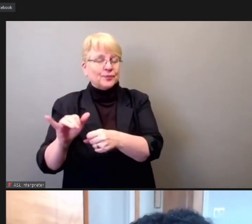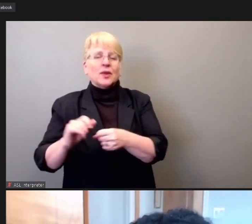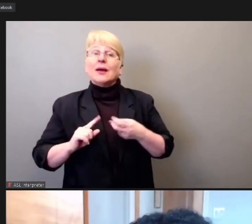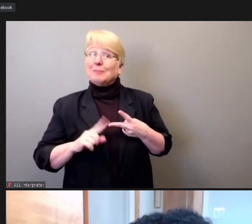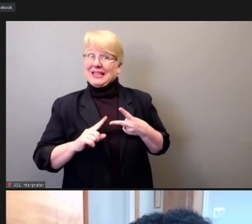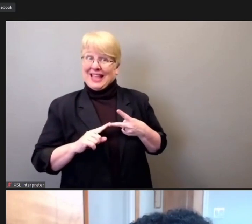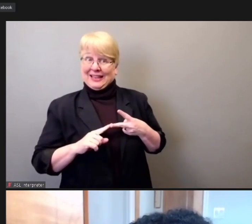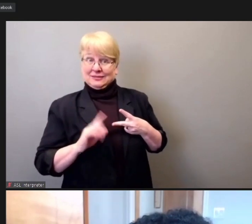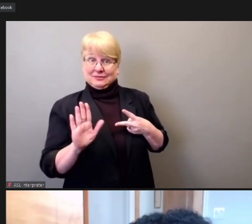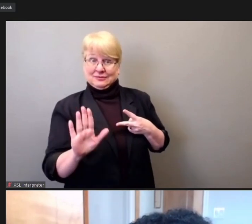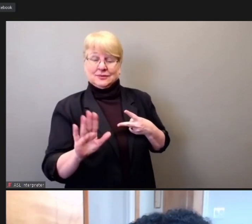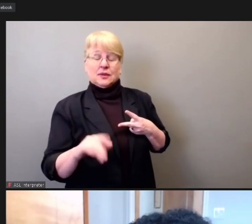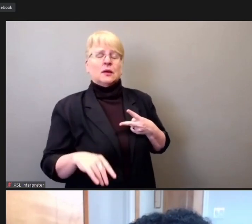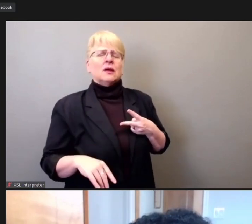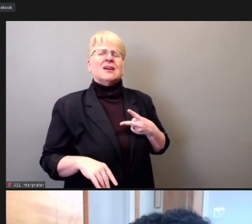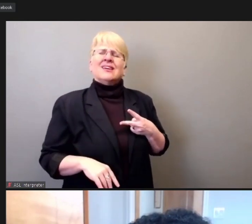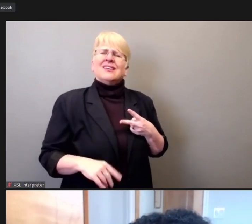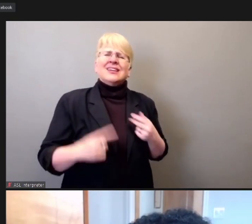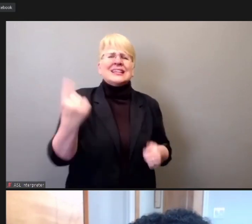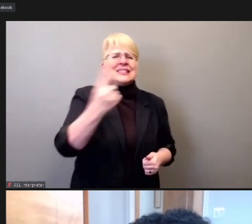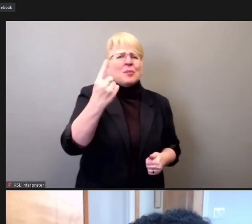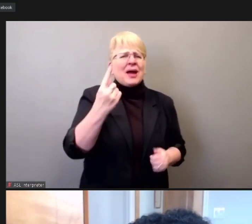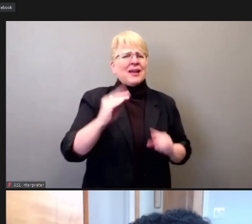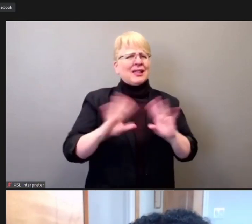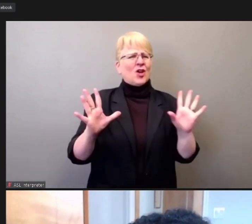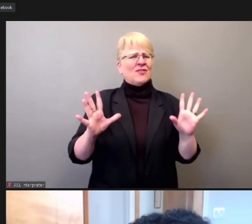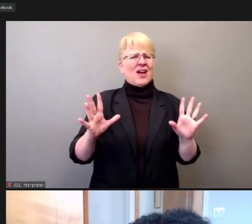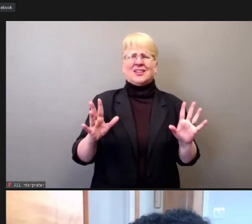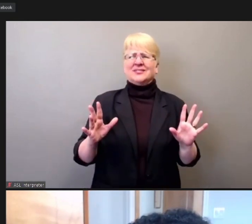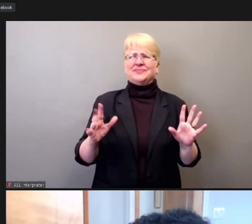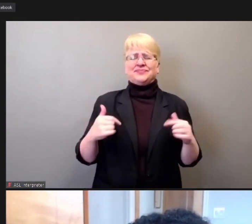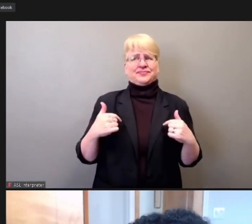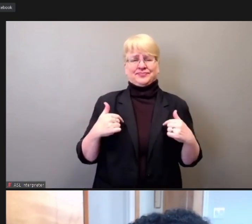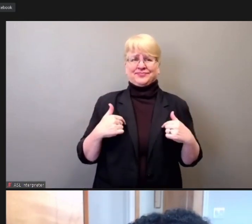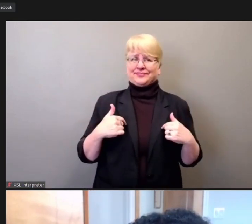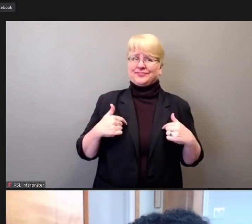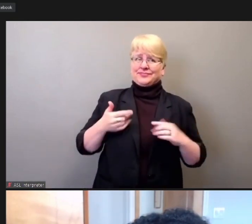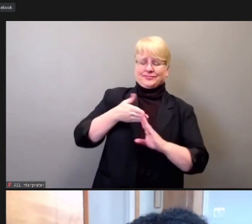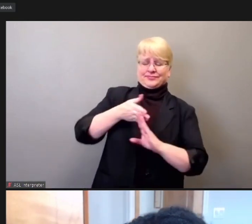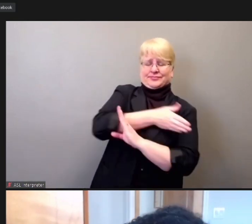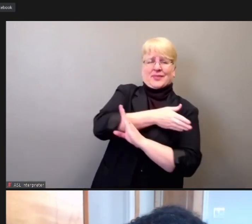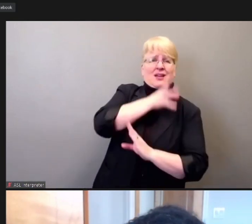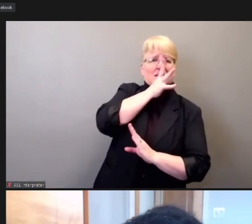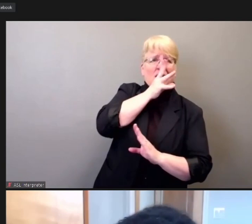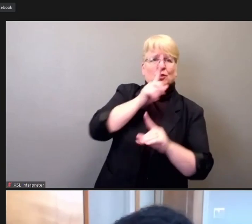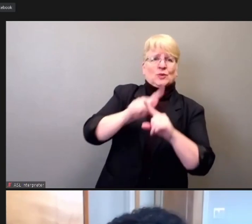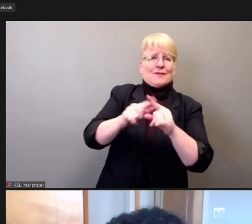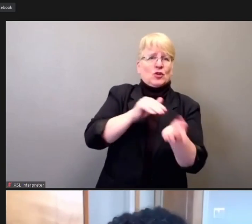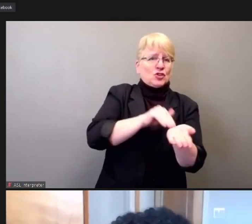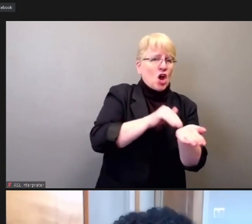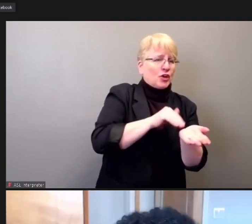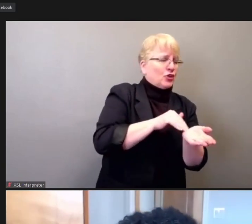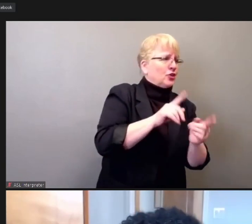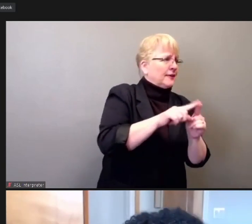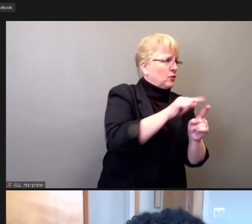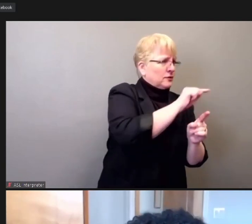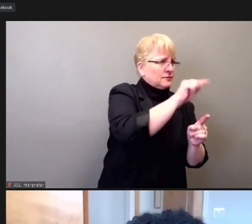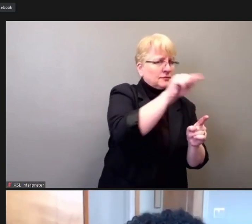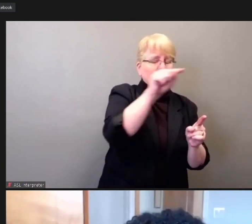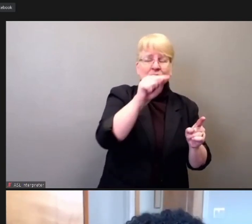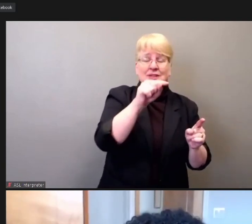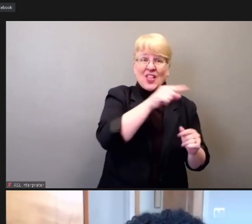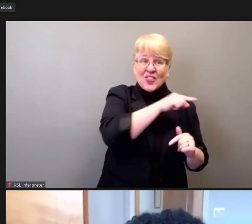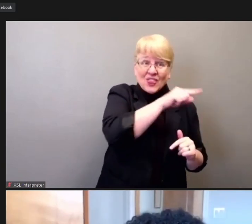wondered if somebody could clarify for me. I've spoken with several doctors and other medical people who say they're encouraging